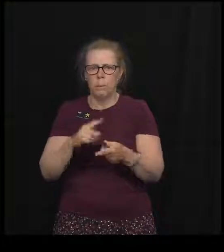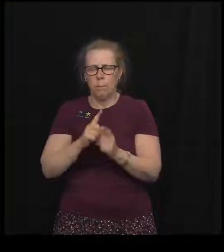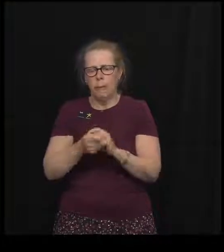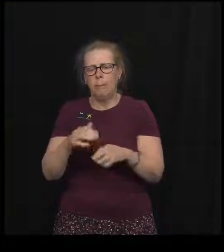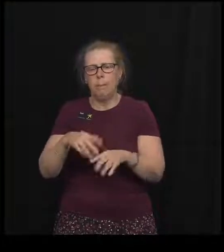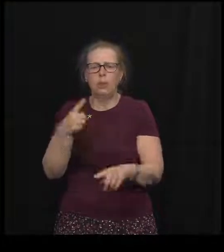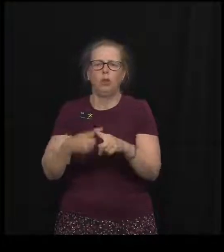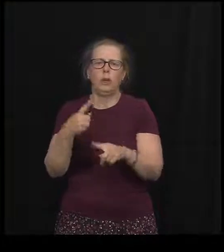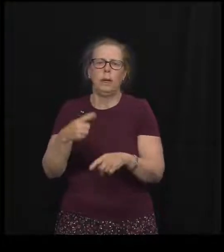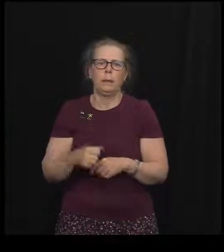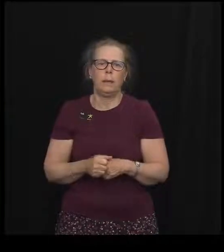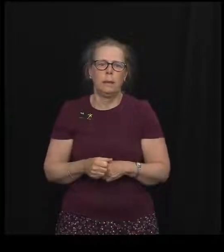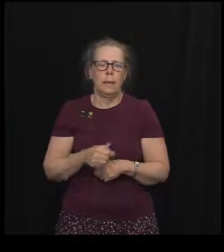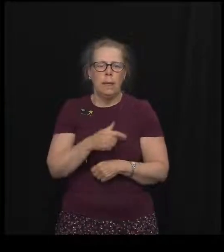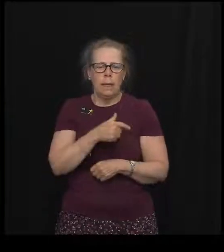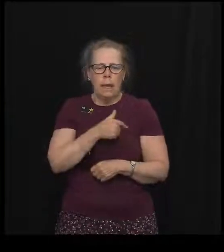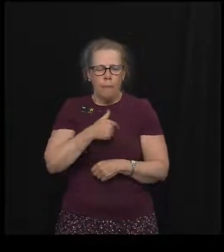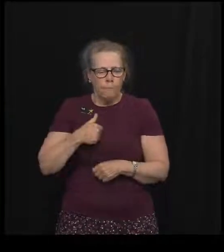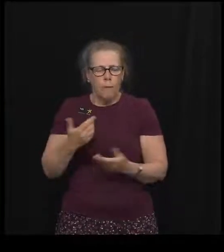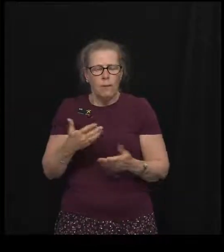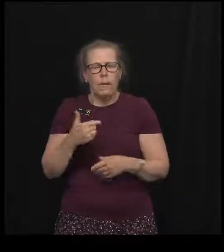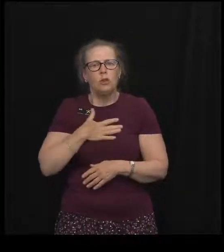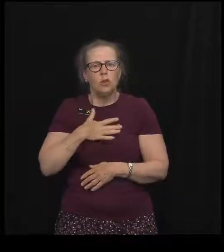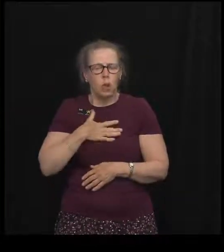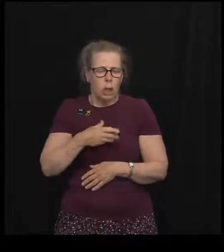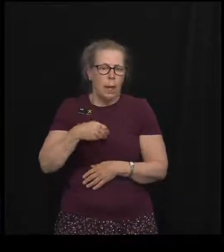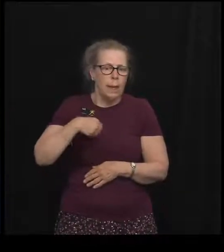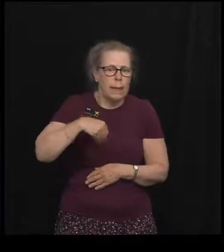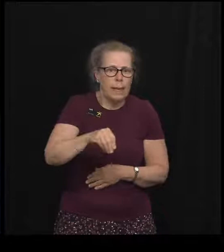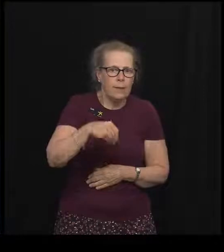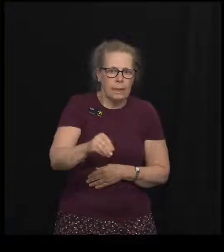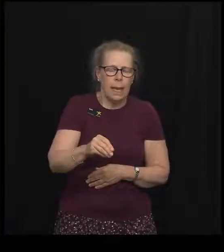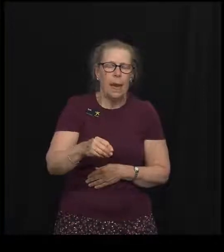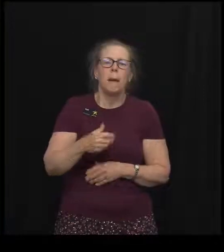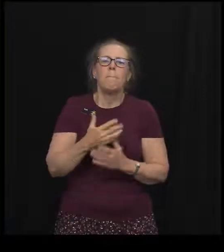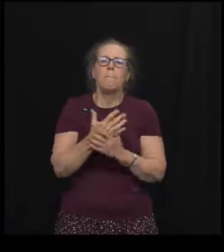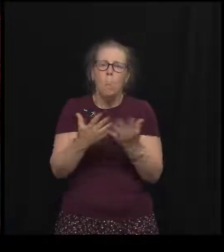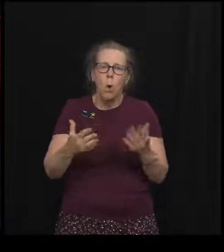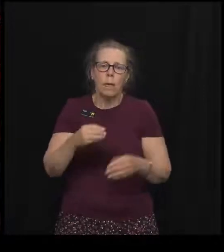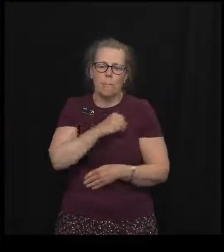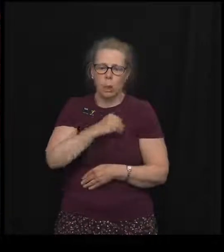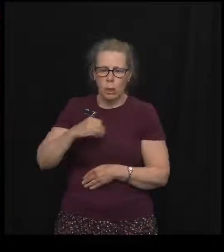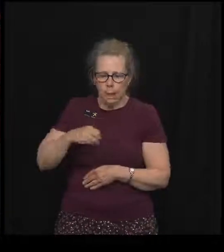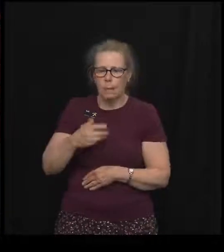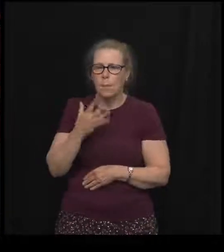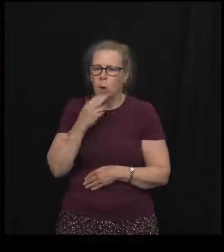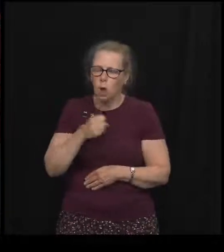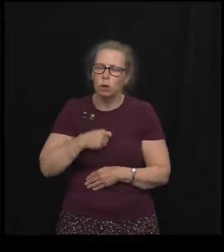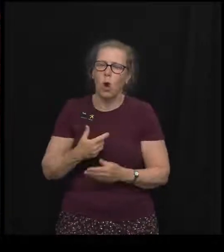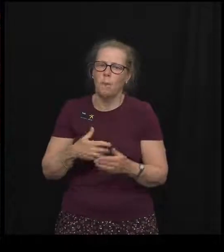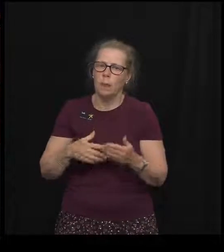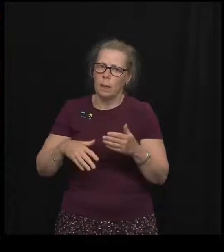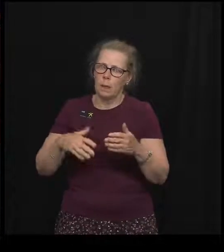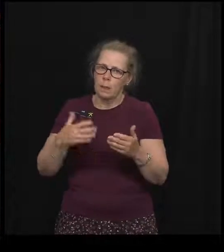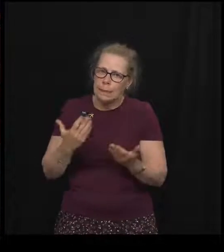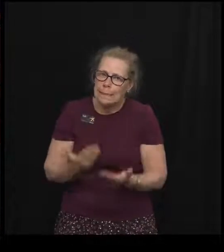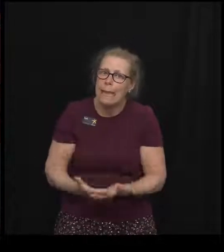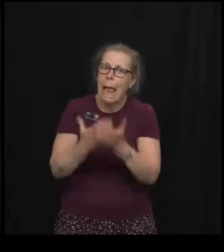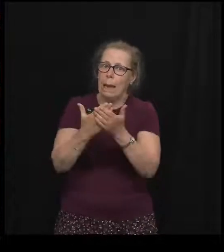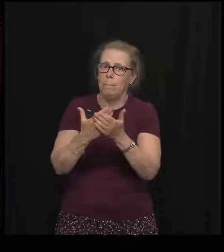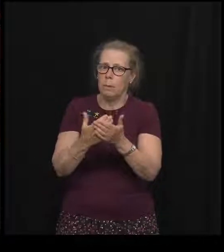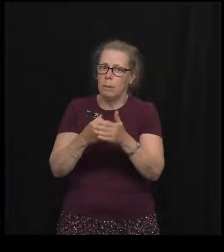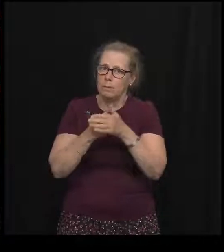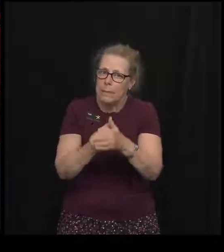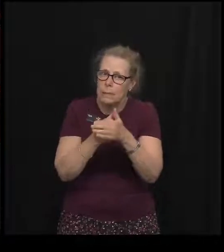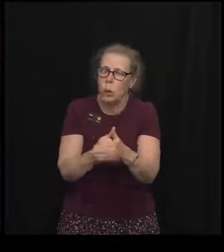do see it as investments. While many governments still talk about aid, while it is an investment for the common good